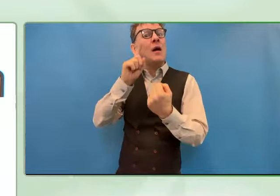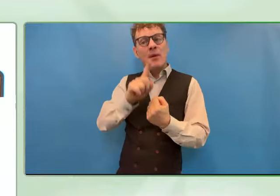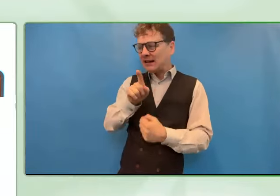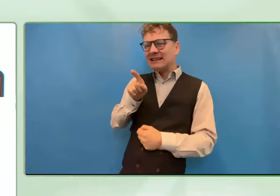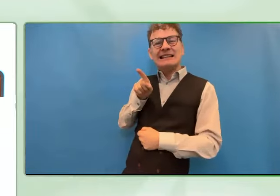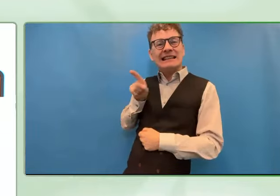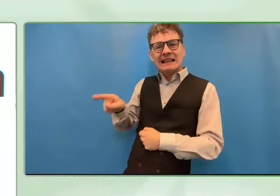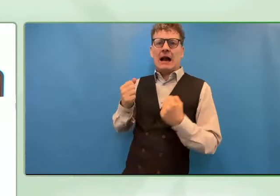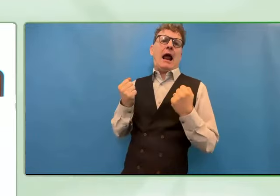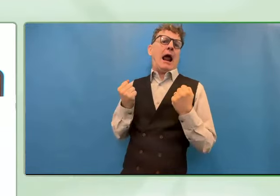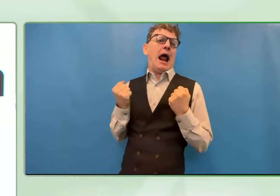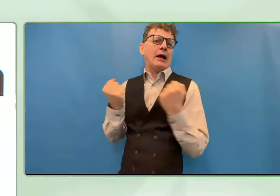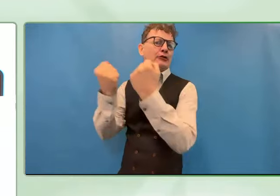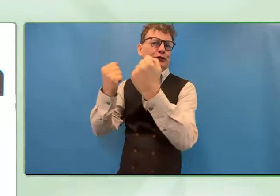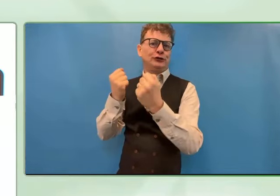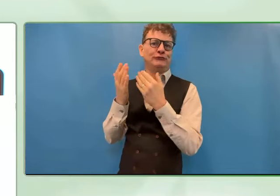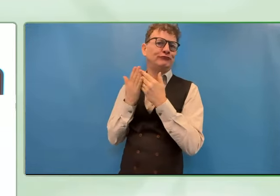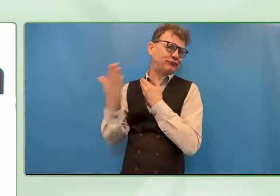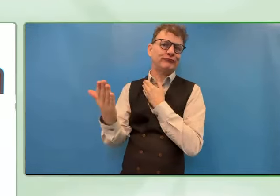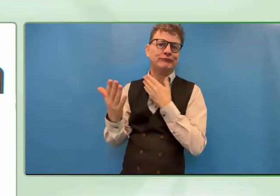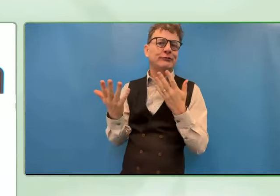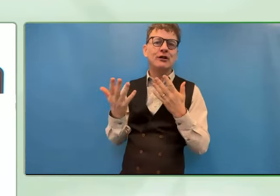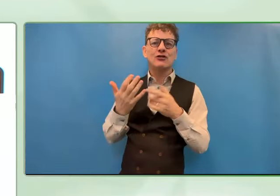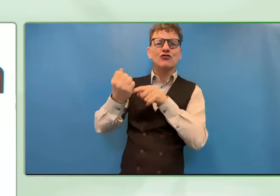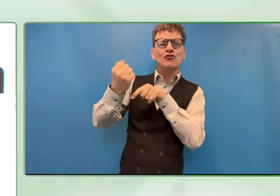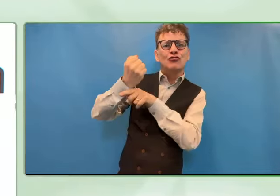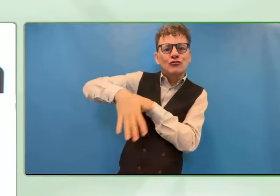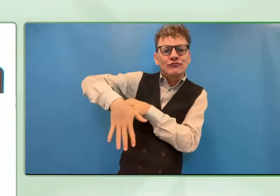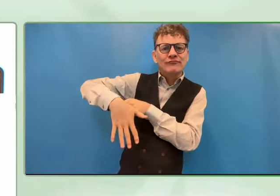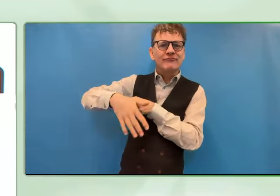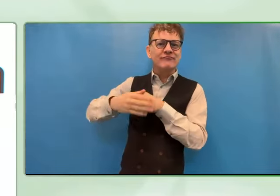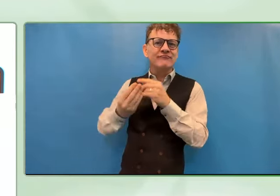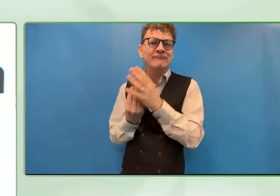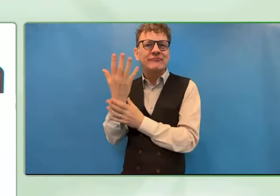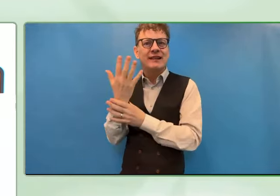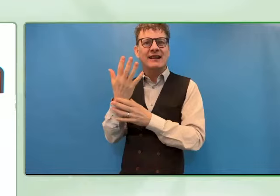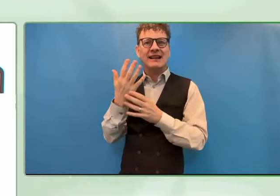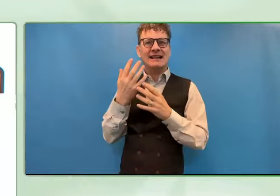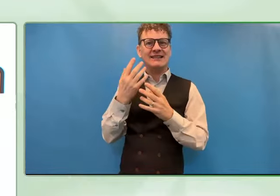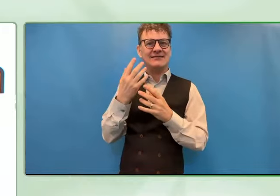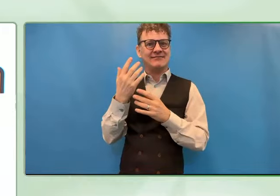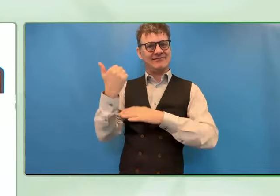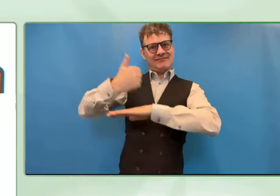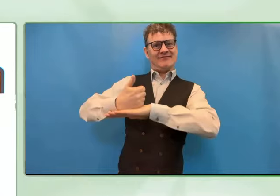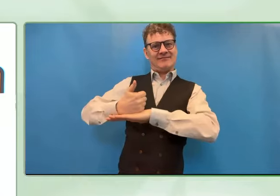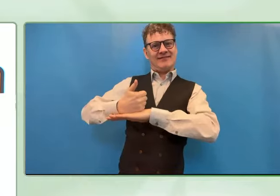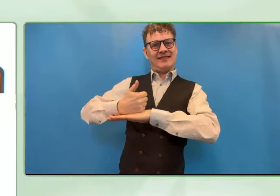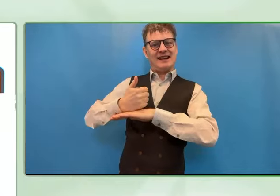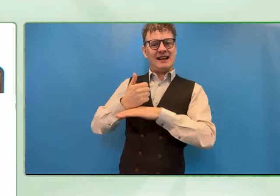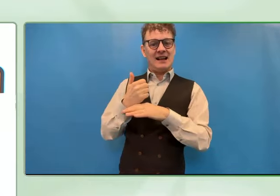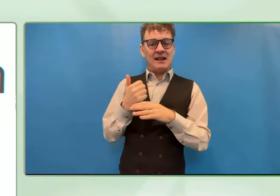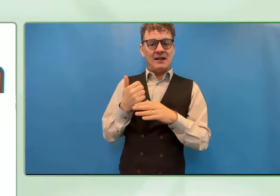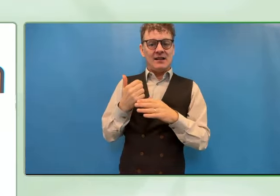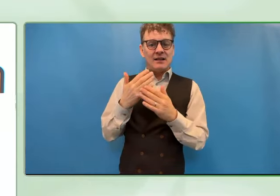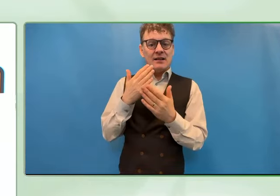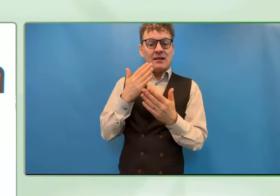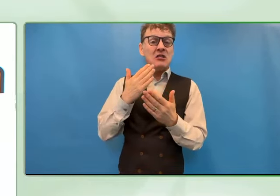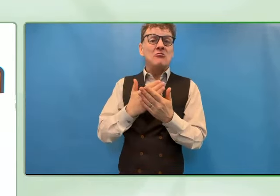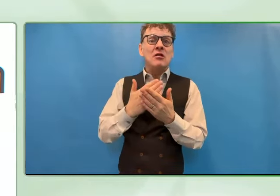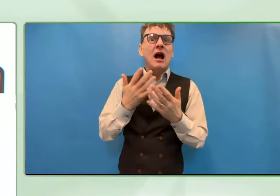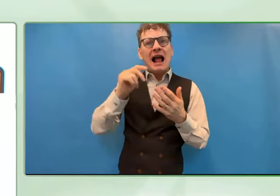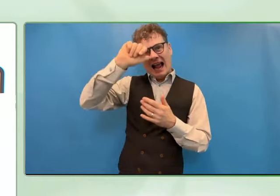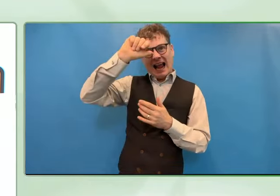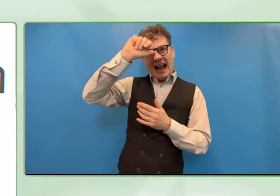action. He is going grassroots, trying to build this initiative and really just change things up in India, and I find